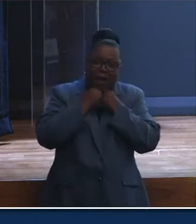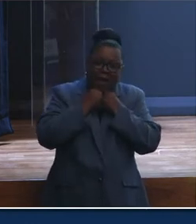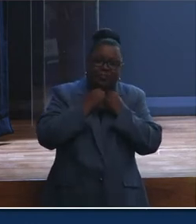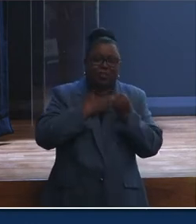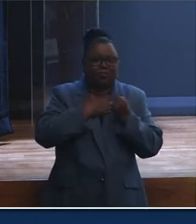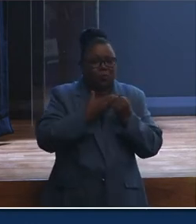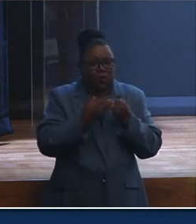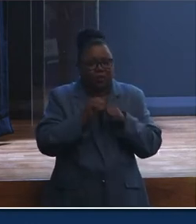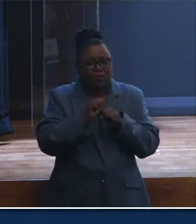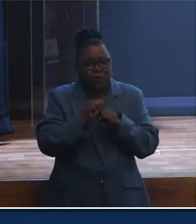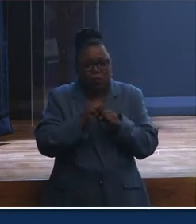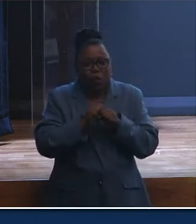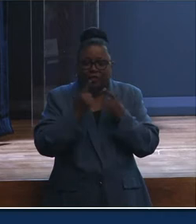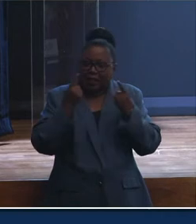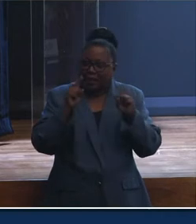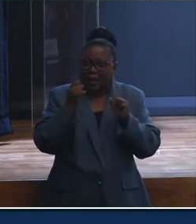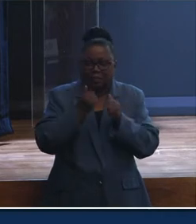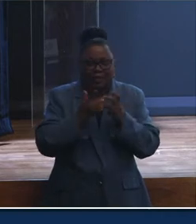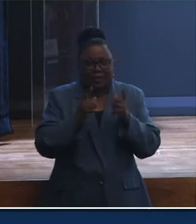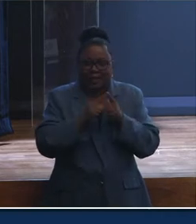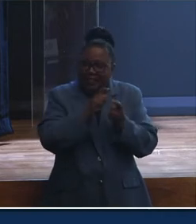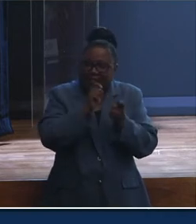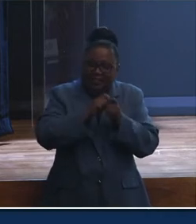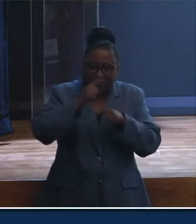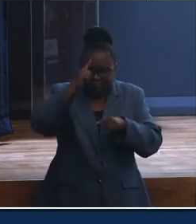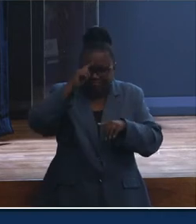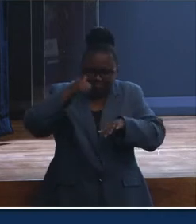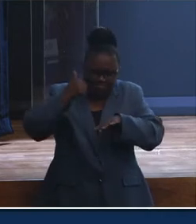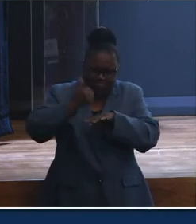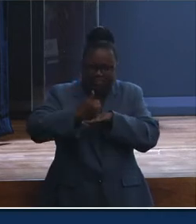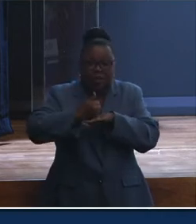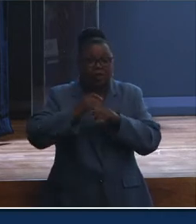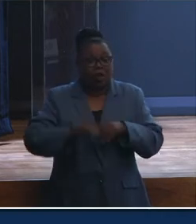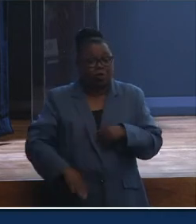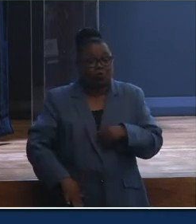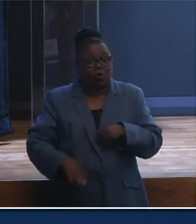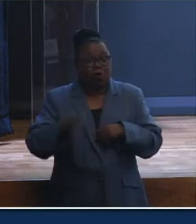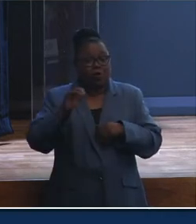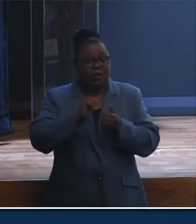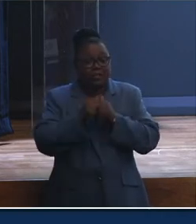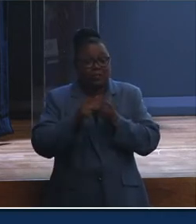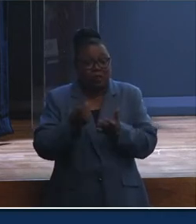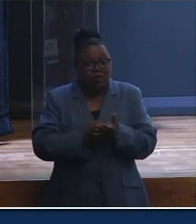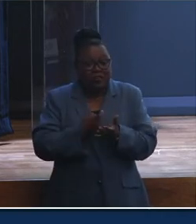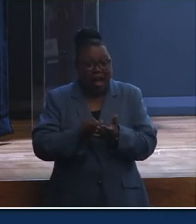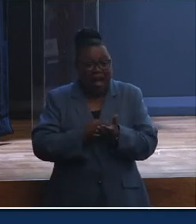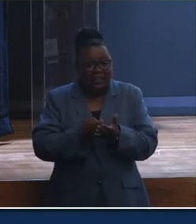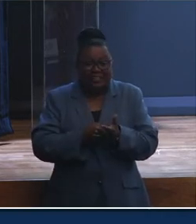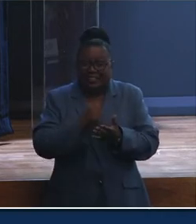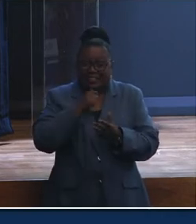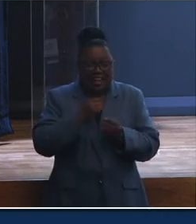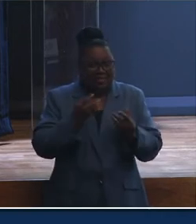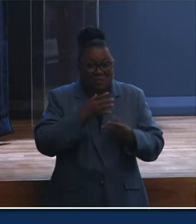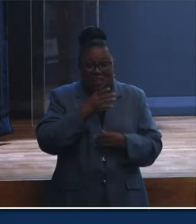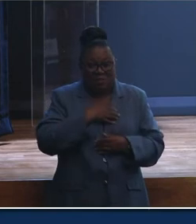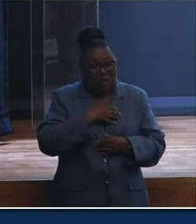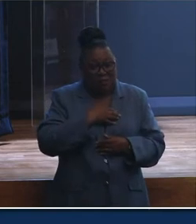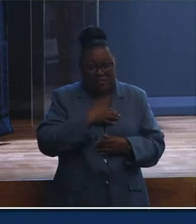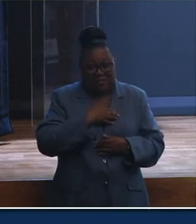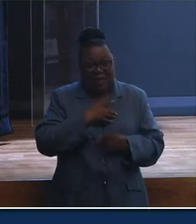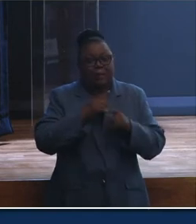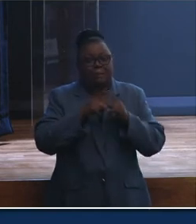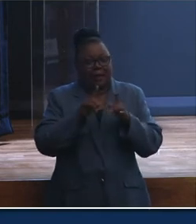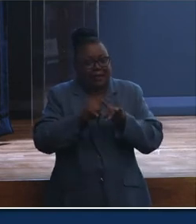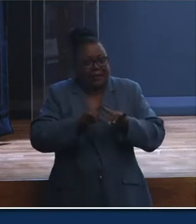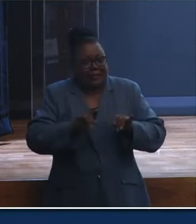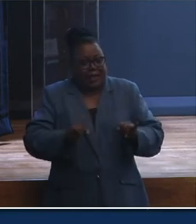willing to work, they can accomplish anything they set their mind to. Because growing up in a sport of hockey, there weren't many women. But